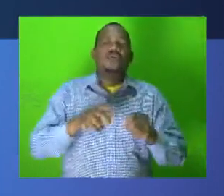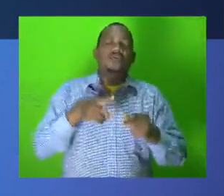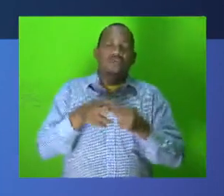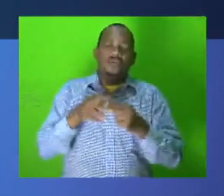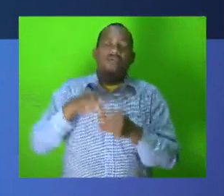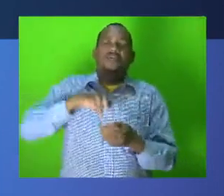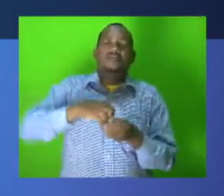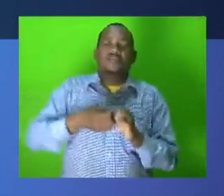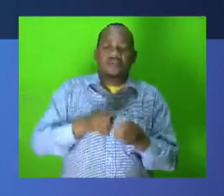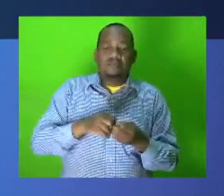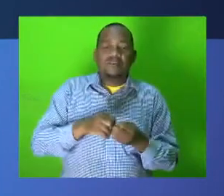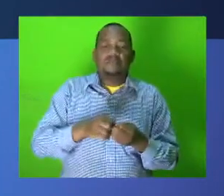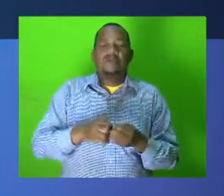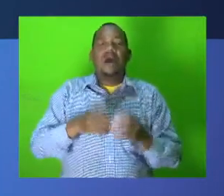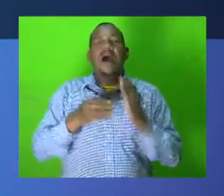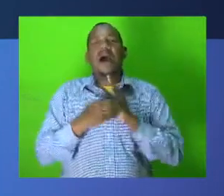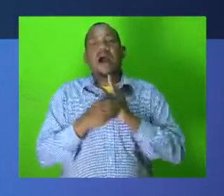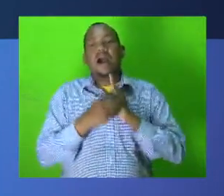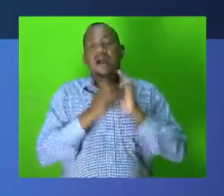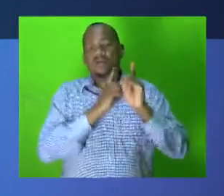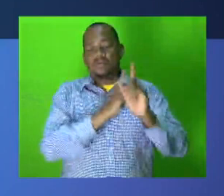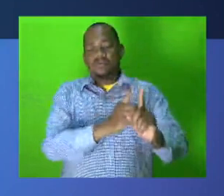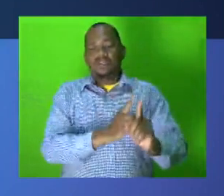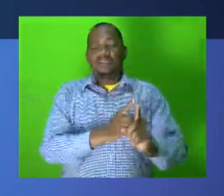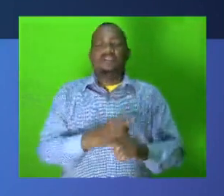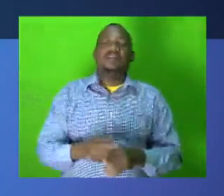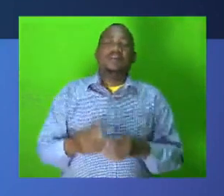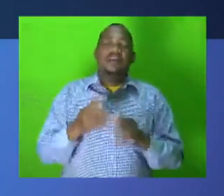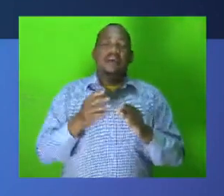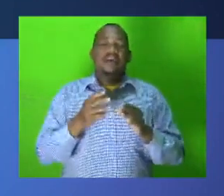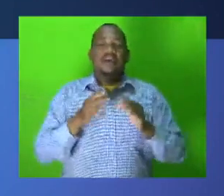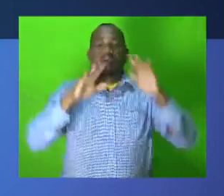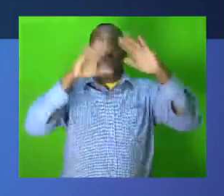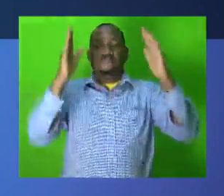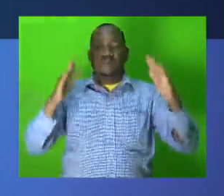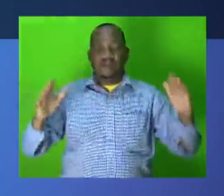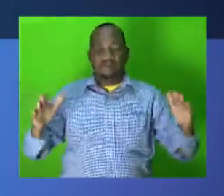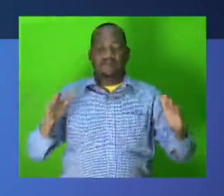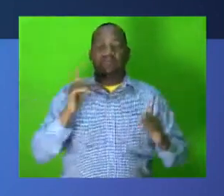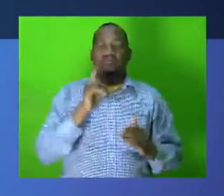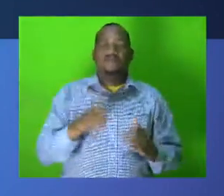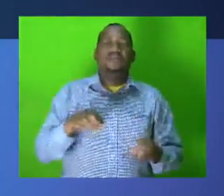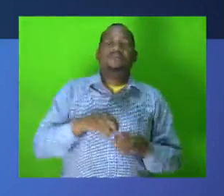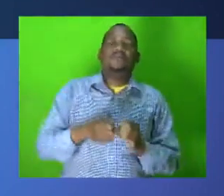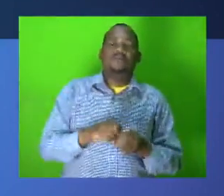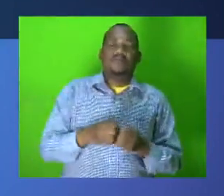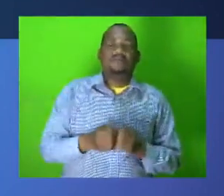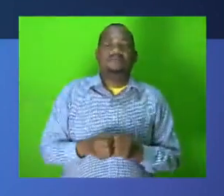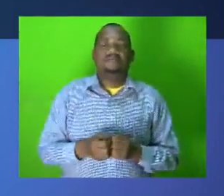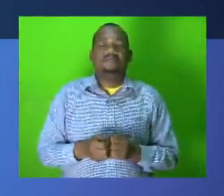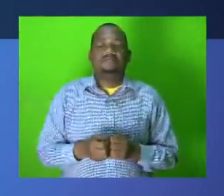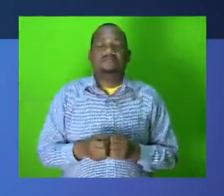The researcher always does not afraid to face in terrible condition during the